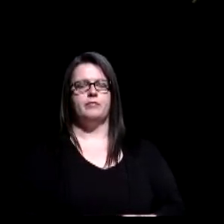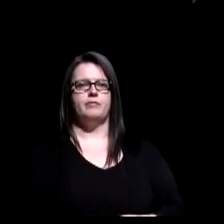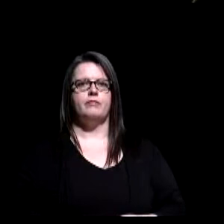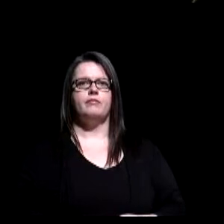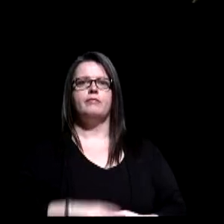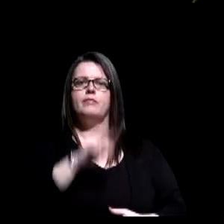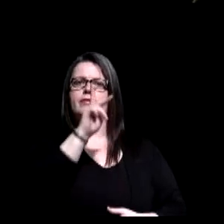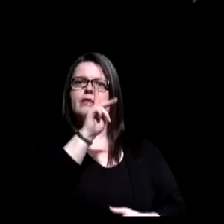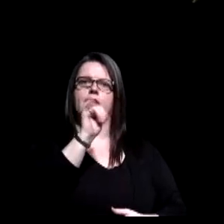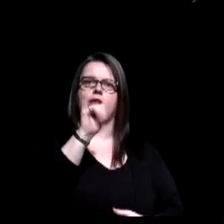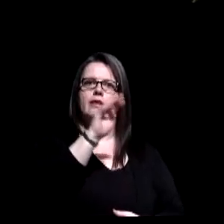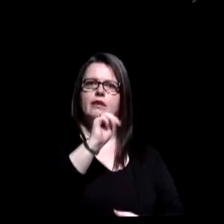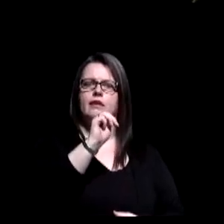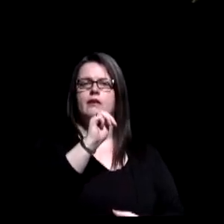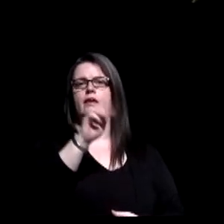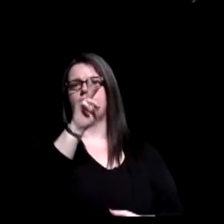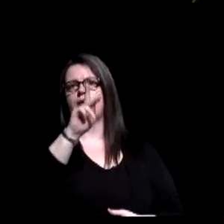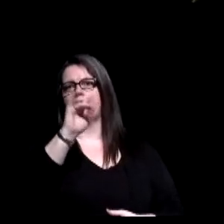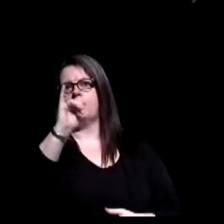Kim Kiley,